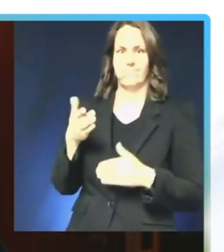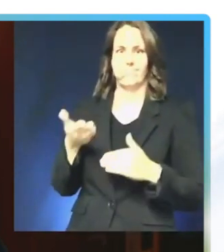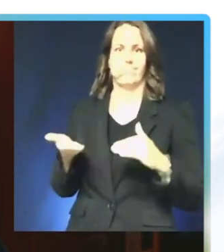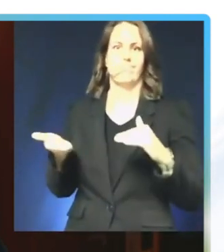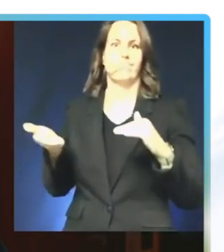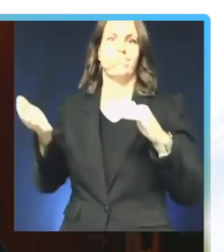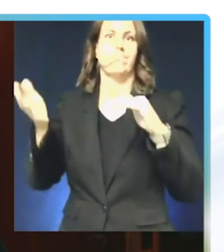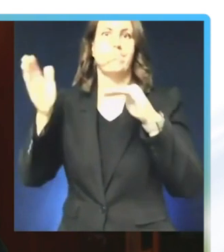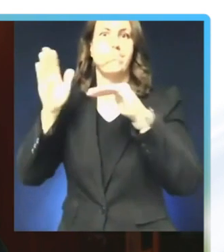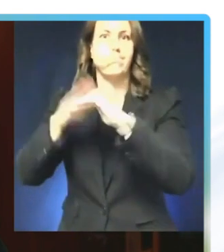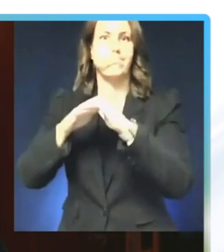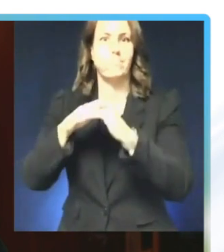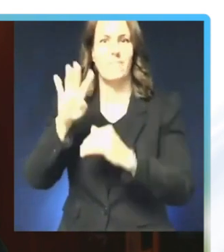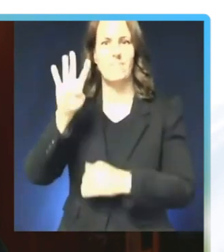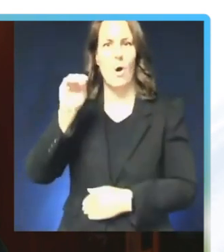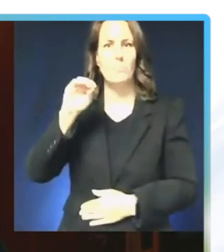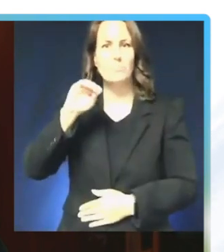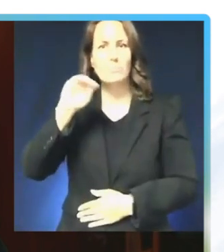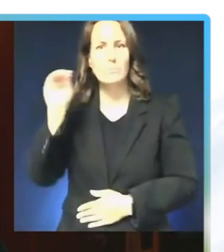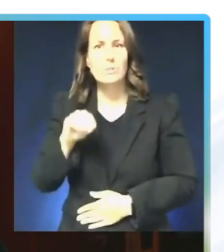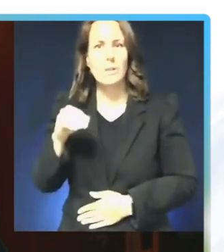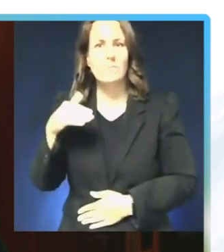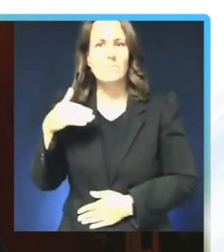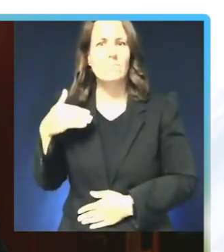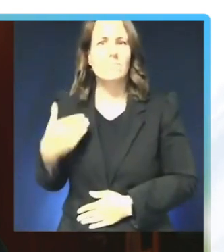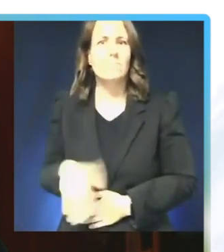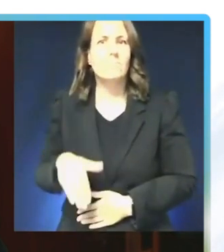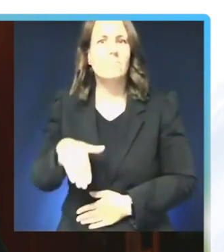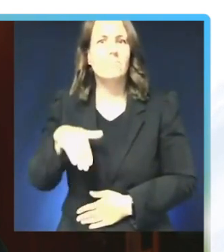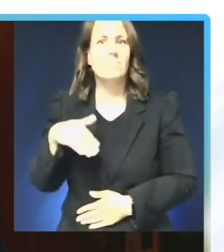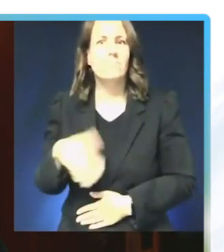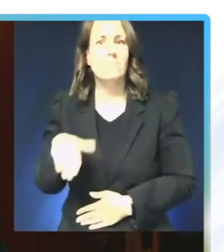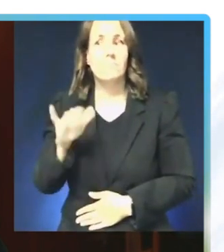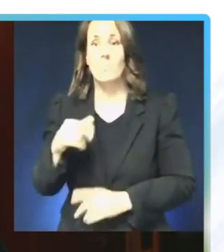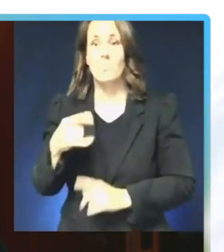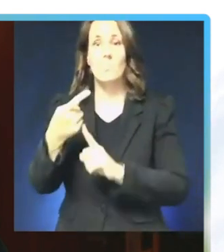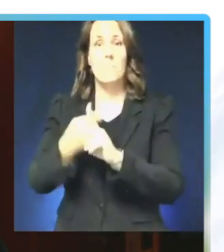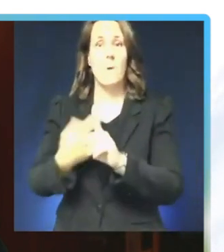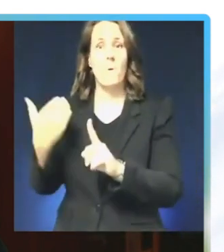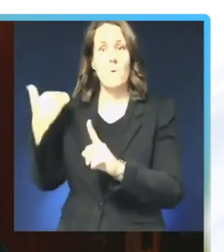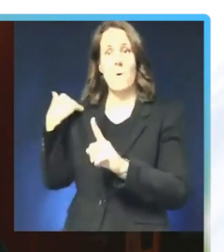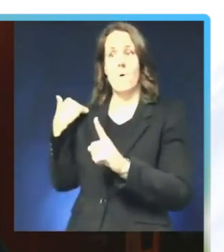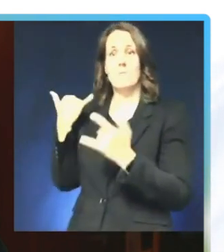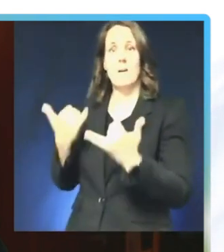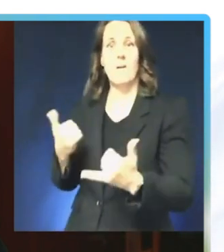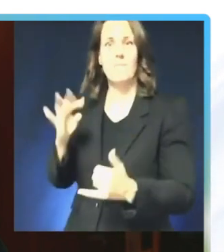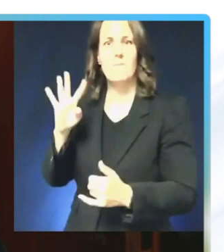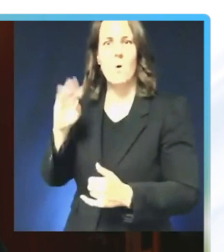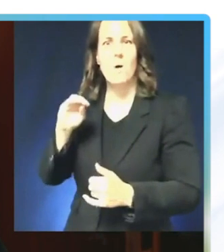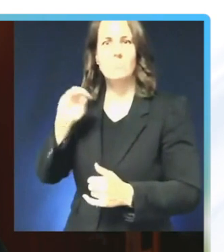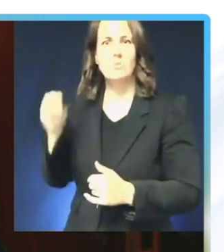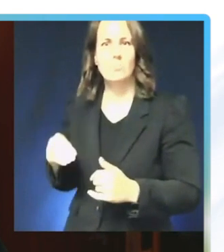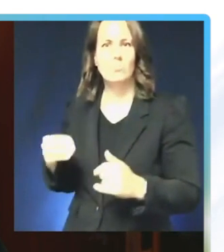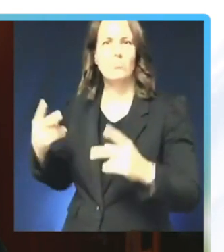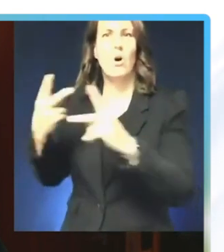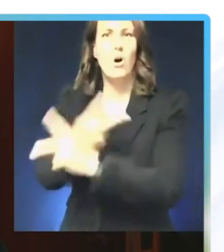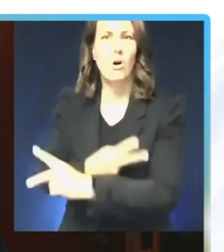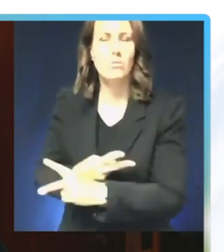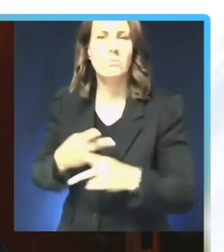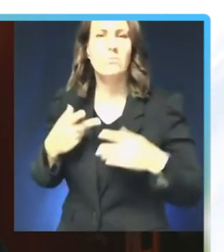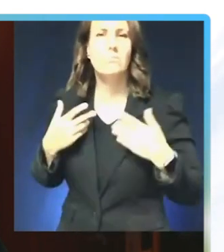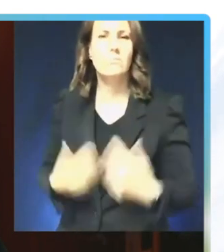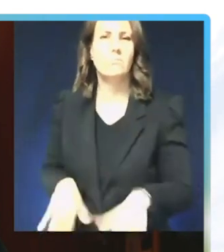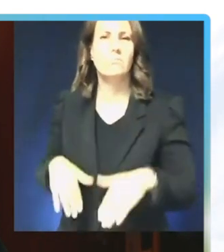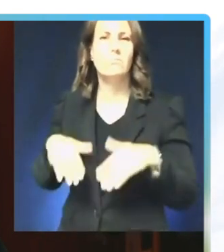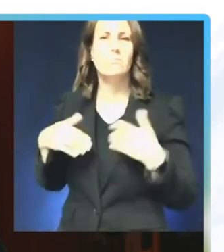is 11 times higher than it was a month ago. All 72 counties are experiencing high or very high disease